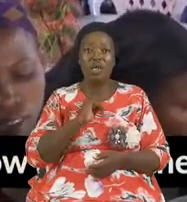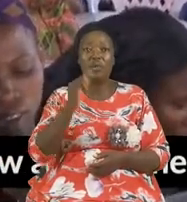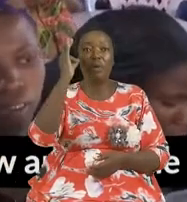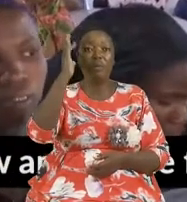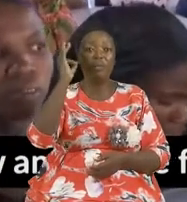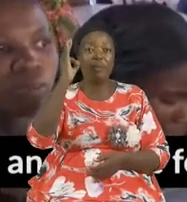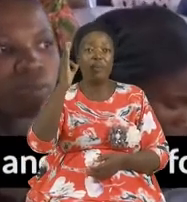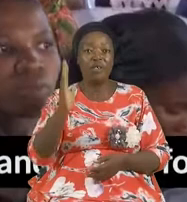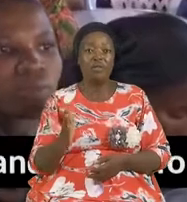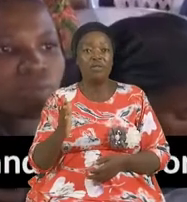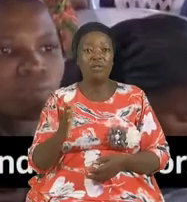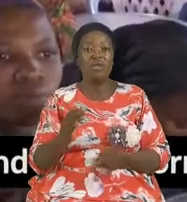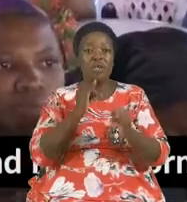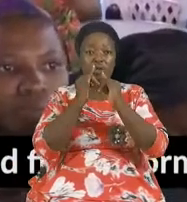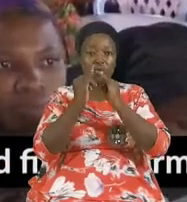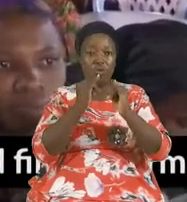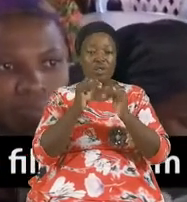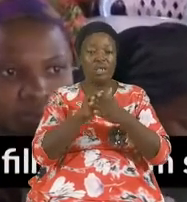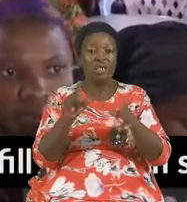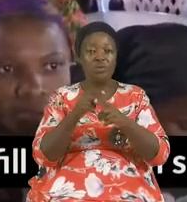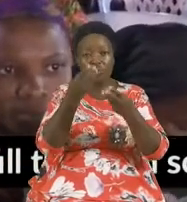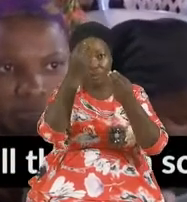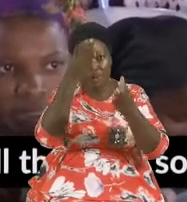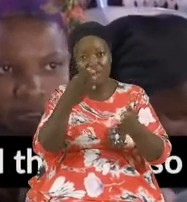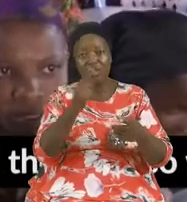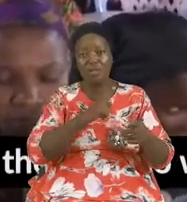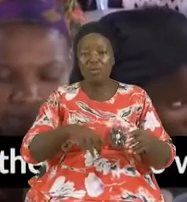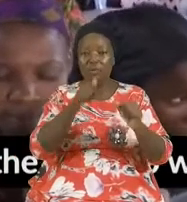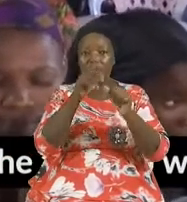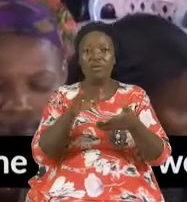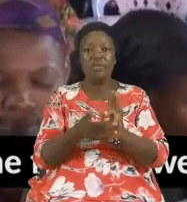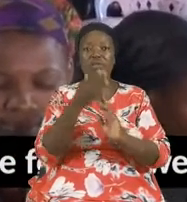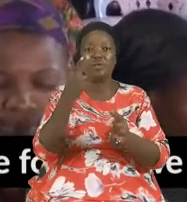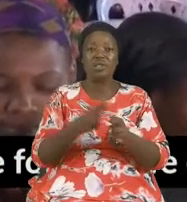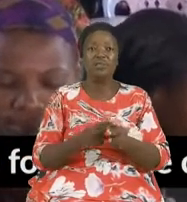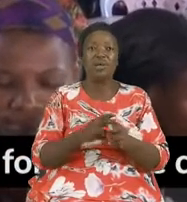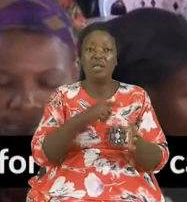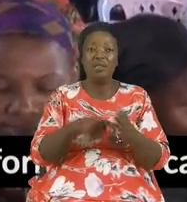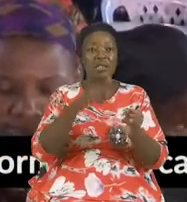And that's the man of God instruction. As you obey, the Lord will bless you.